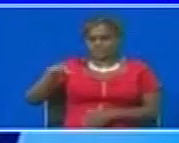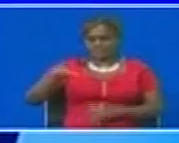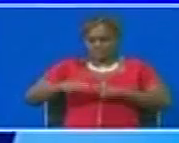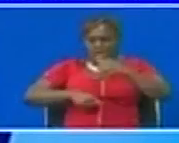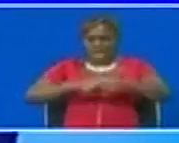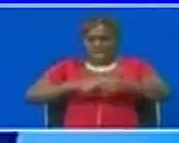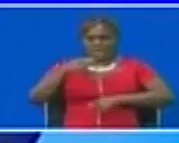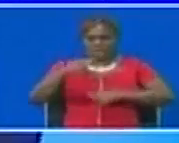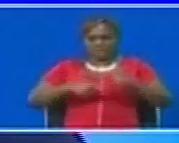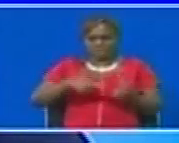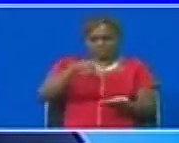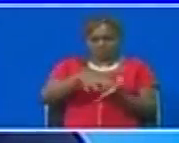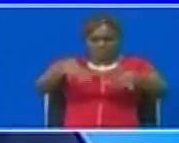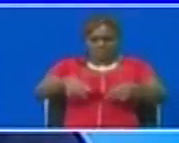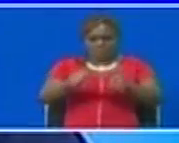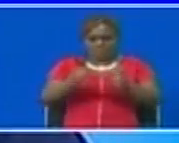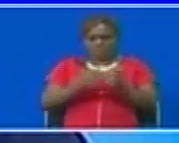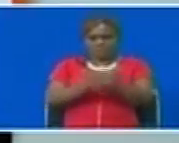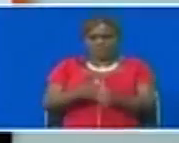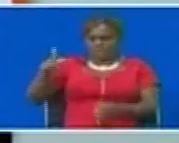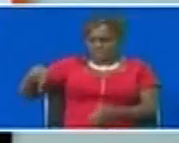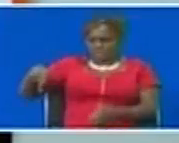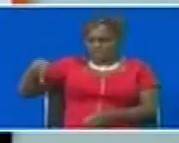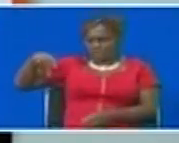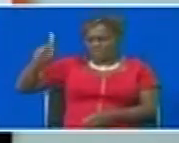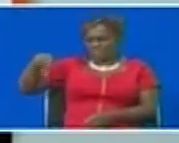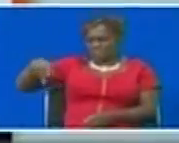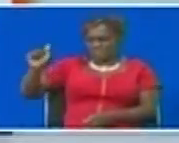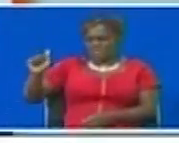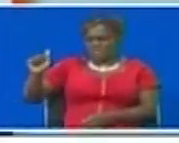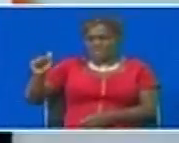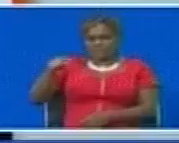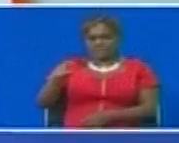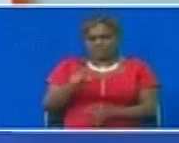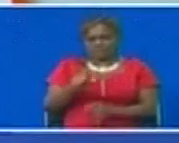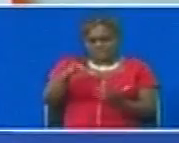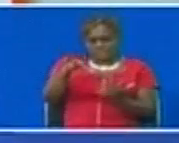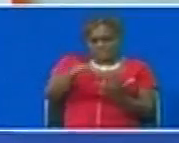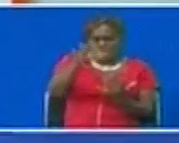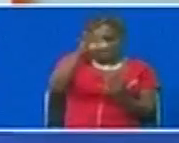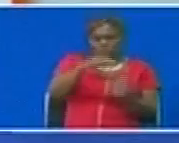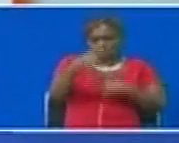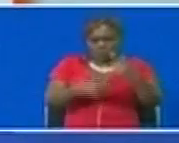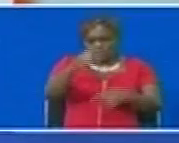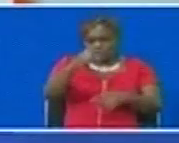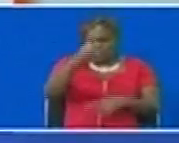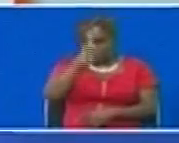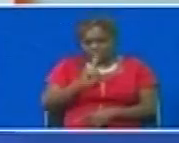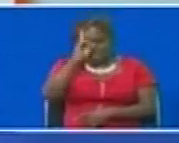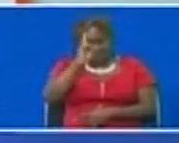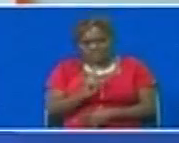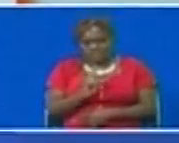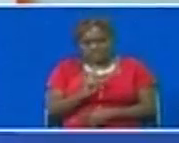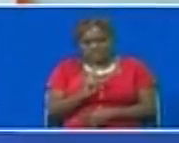in an acting capacity to take over the leadership of KPA after undergoing what was termed as a rigorous selection process.